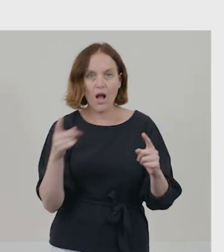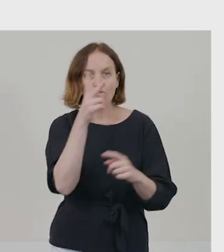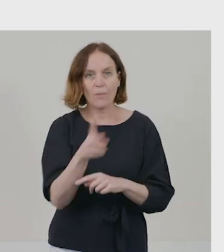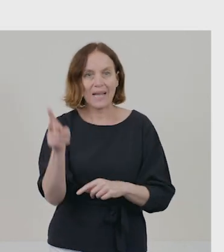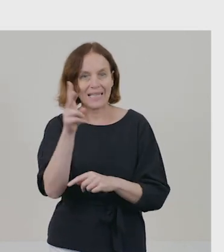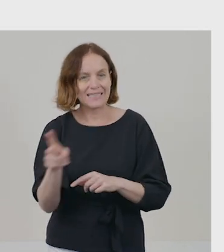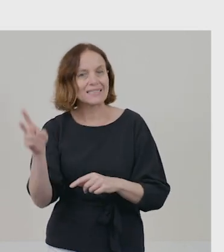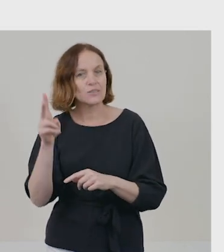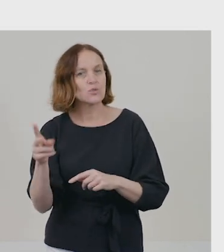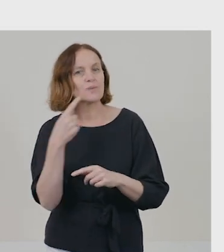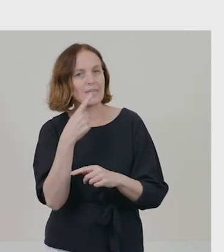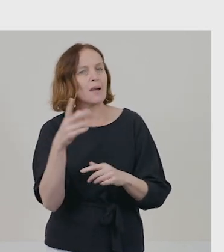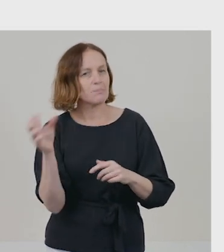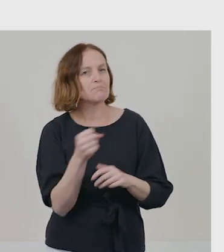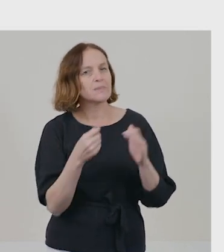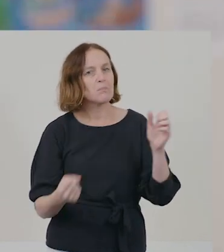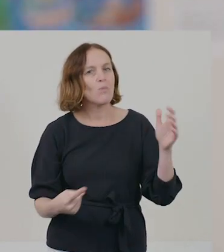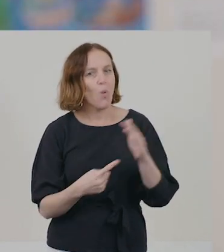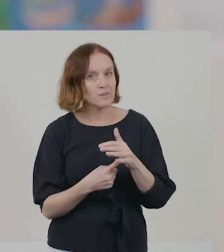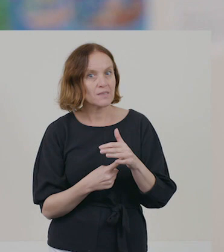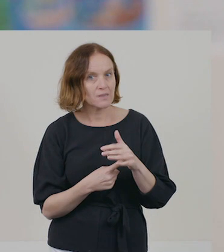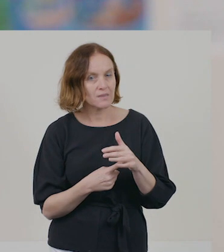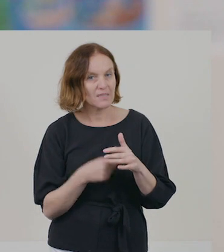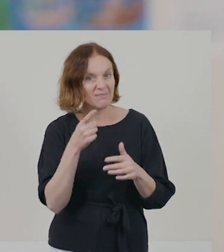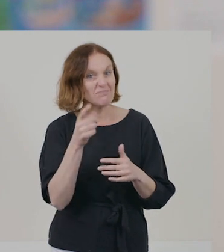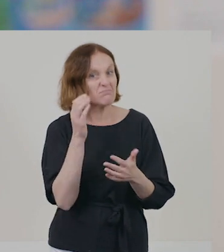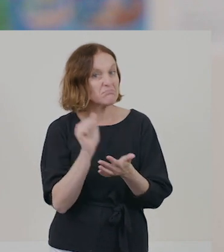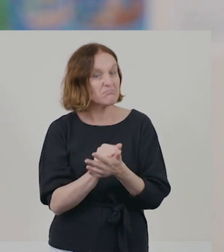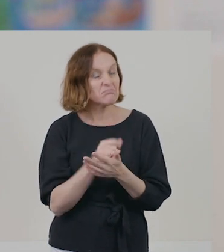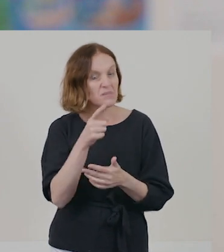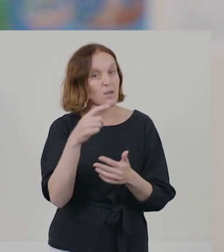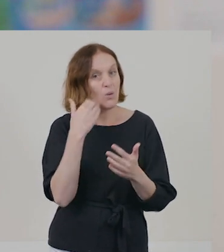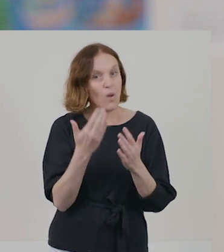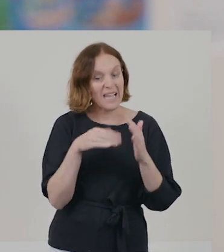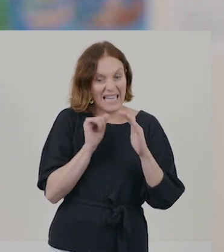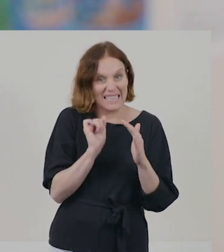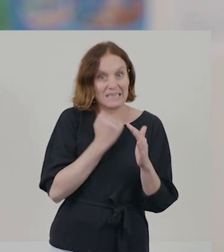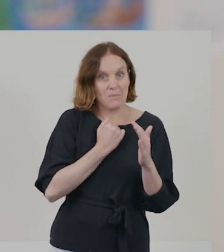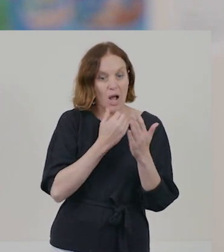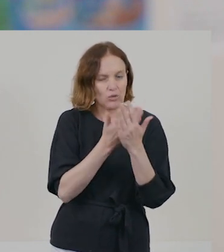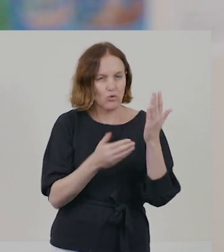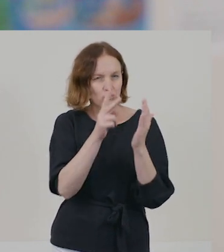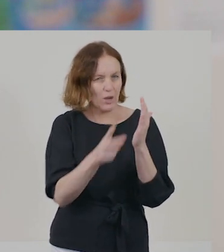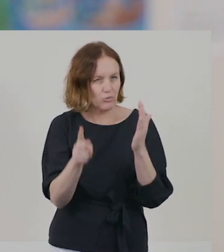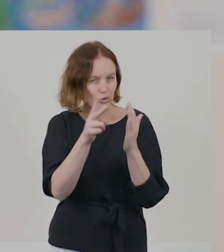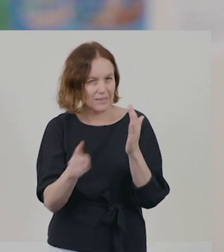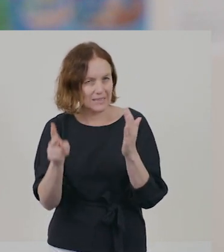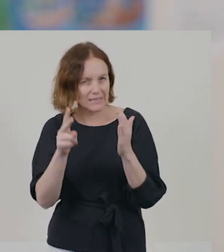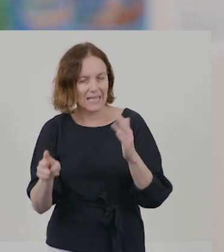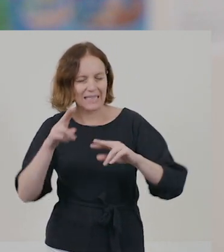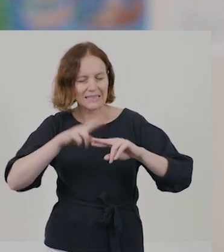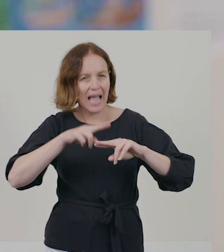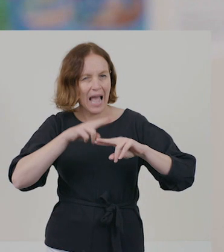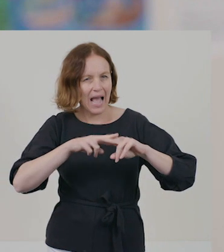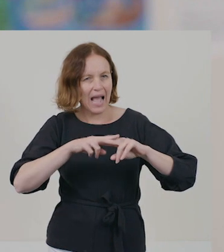line is repeated to emphasise its significance. Is that right? That's correct. In the story, there is a repeated reference to